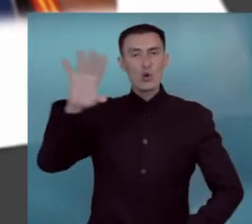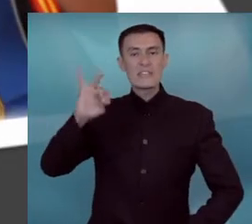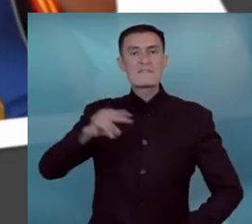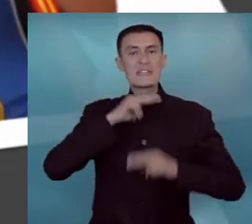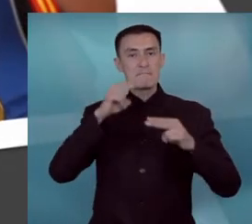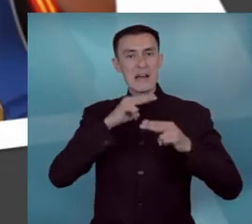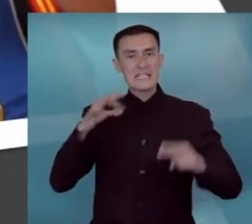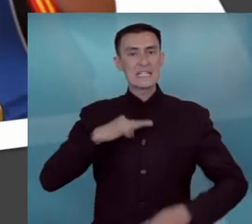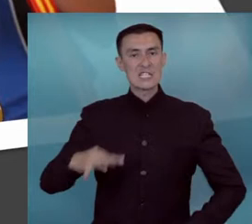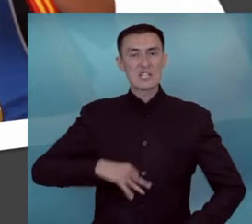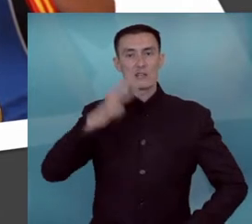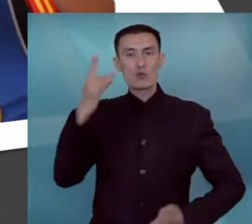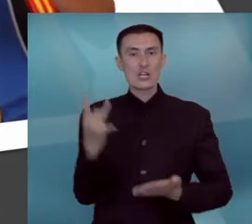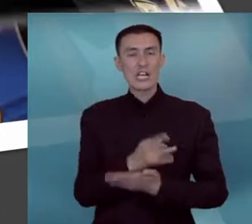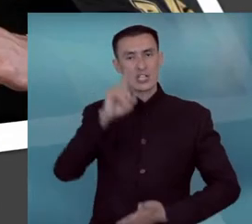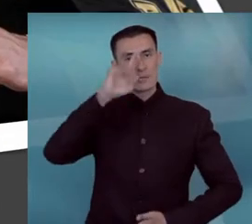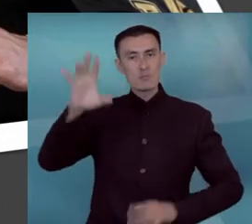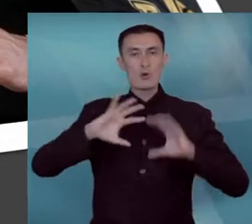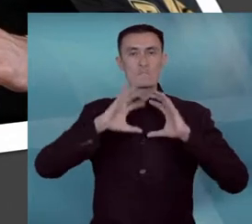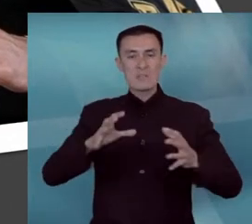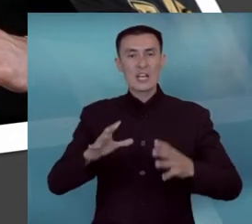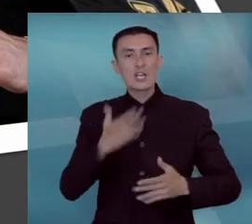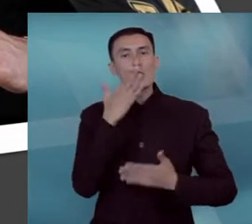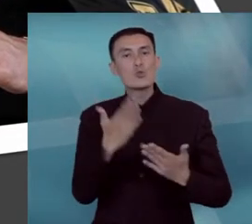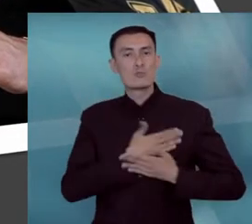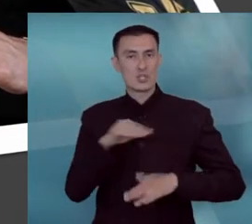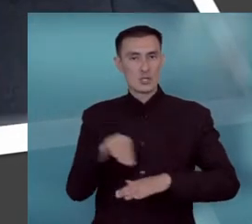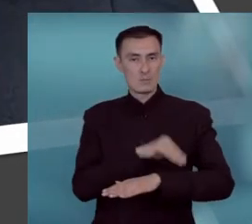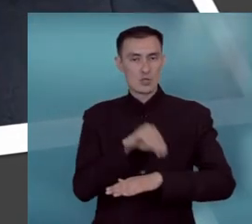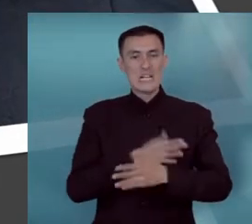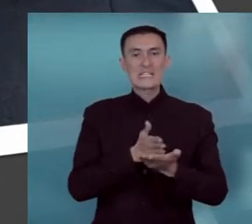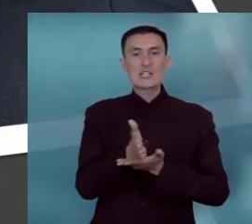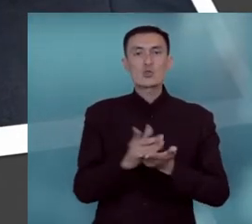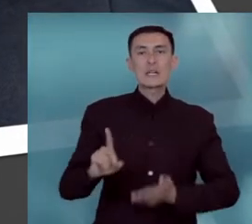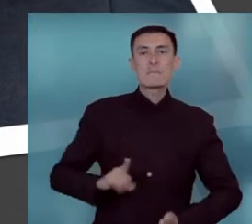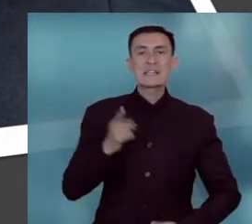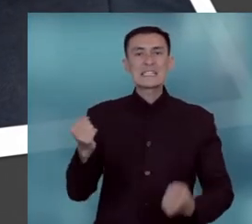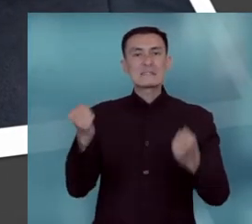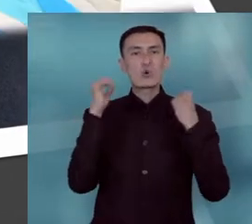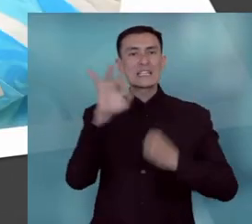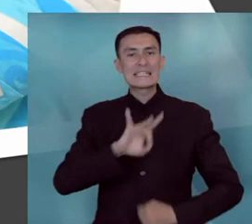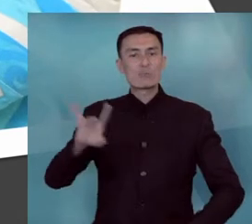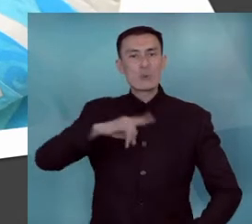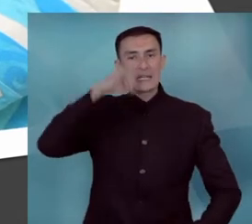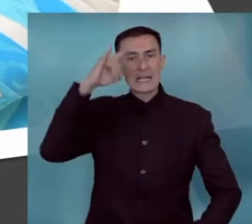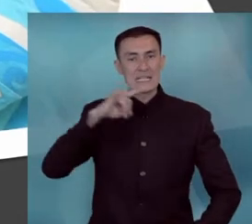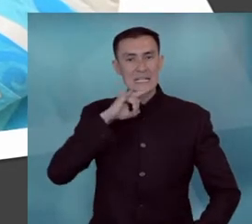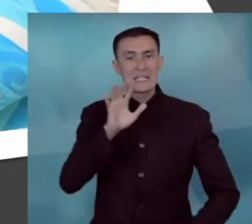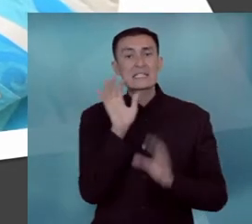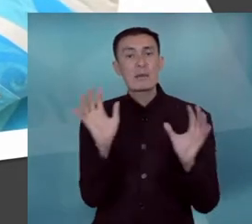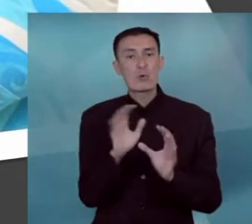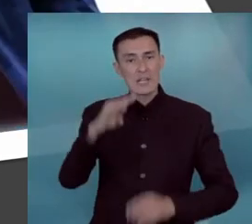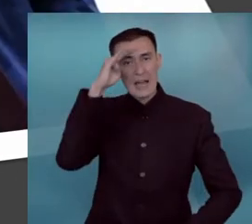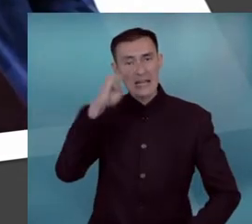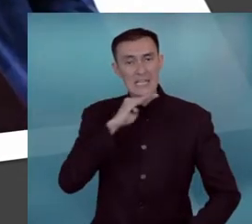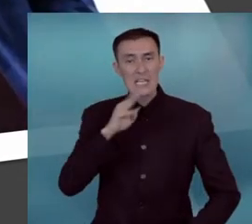Our hero, the legendary athlete Serik Sapiyev, easily combines the roles of Olympic champion and attentive son, twice